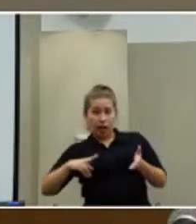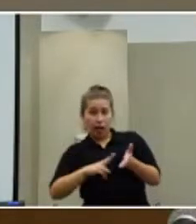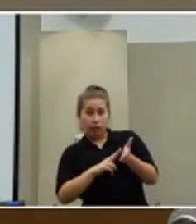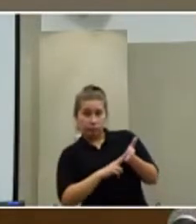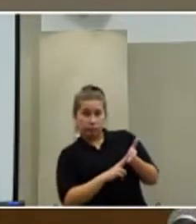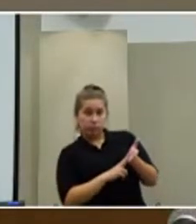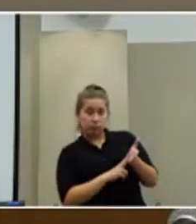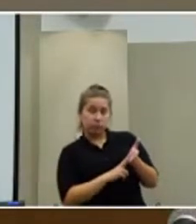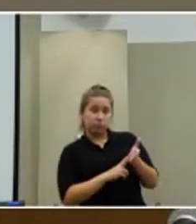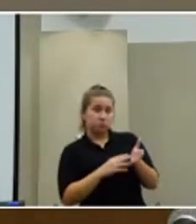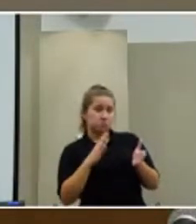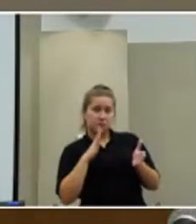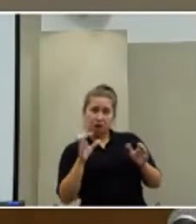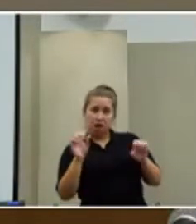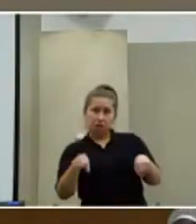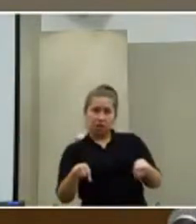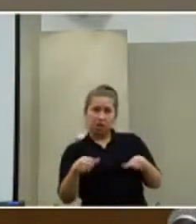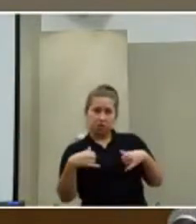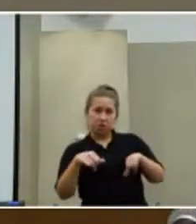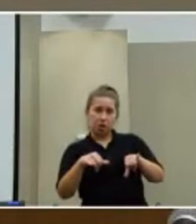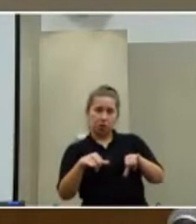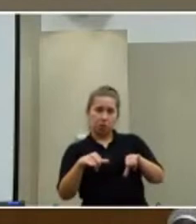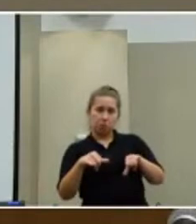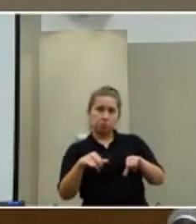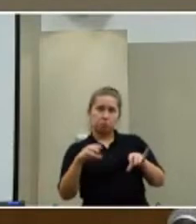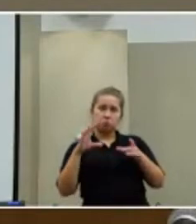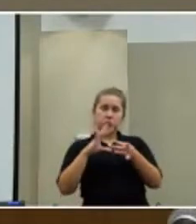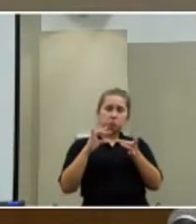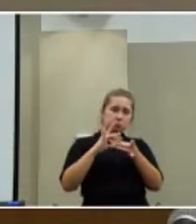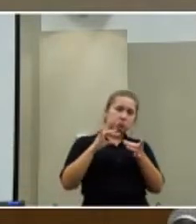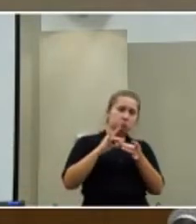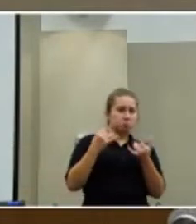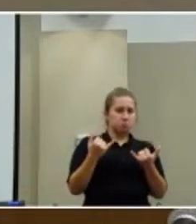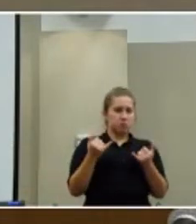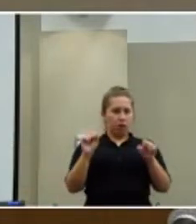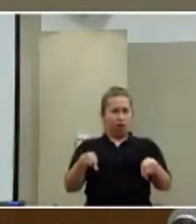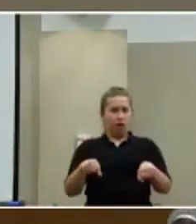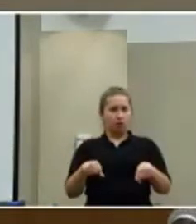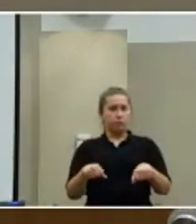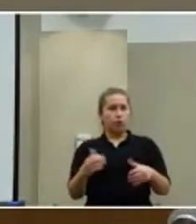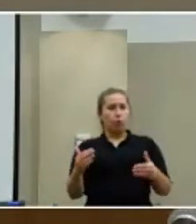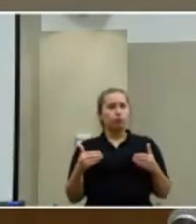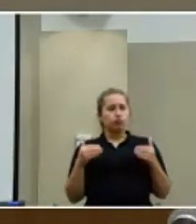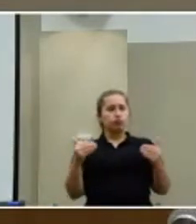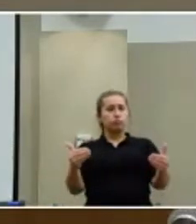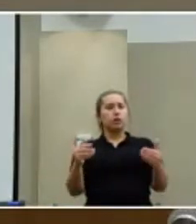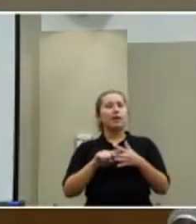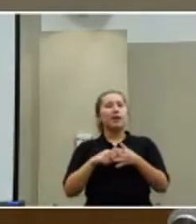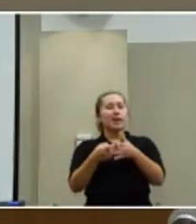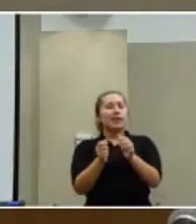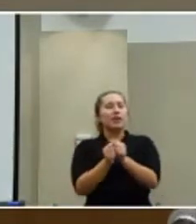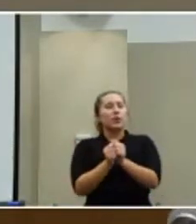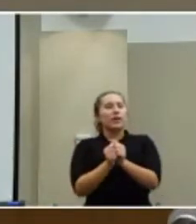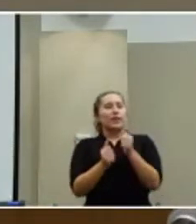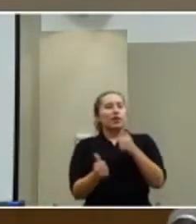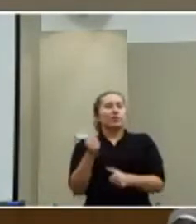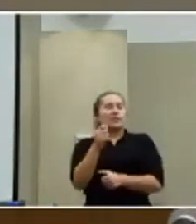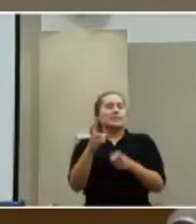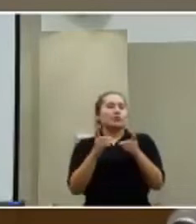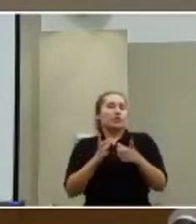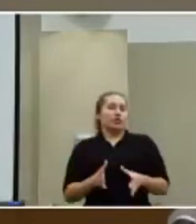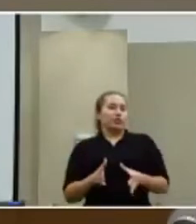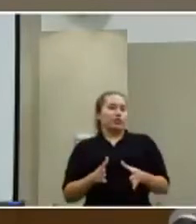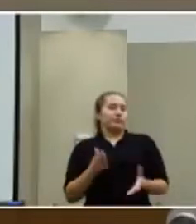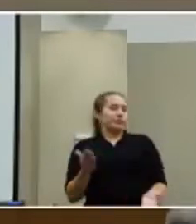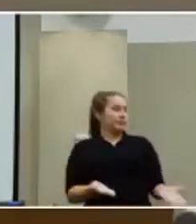pre-registered, we will still make sure that you are heard today. So why don't we go ahead and begin with our Executive Director,